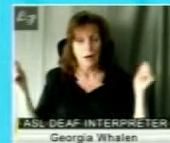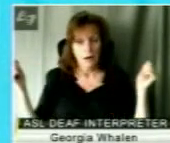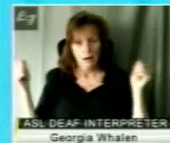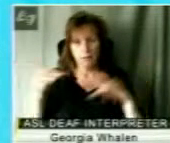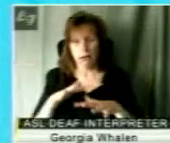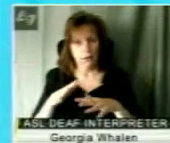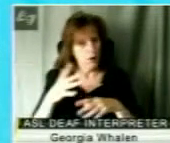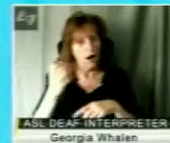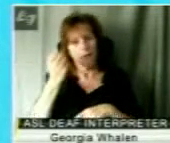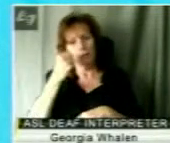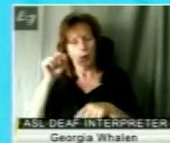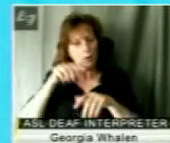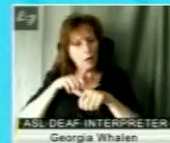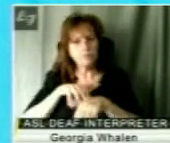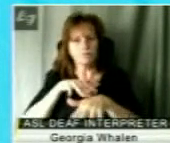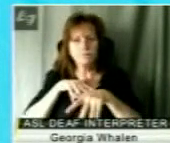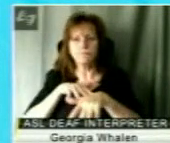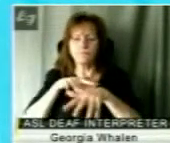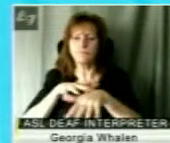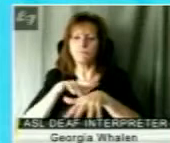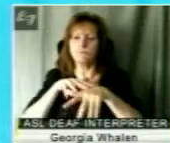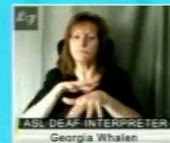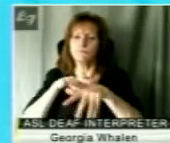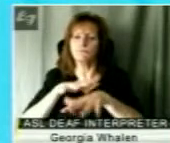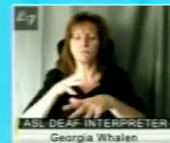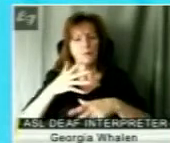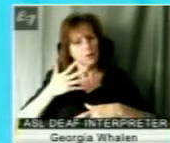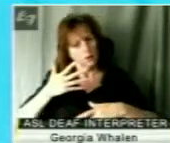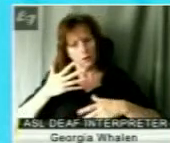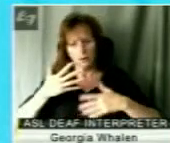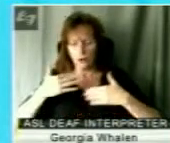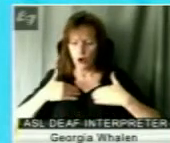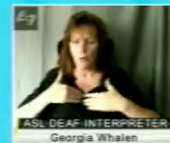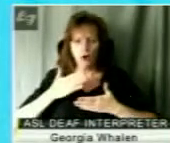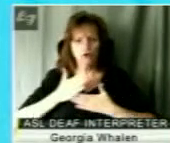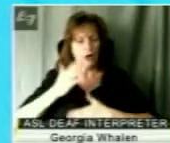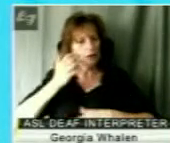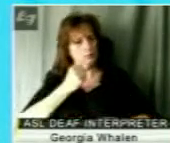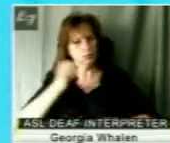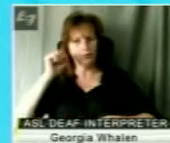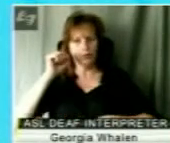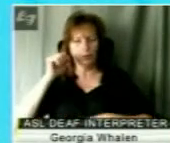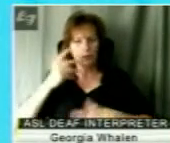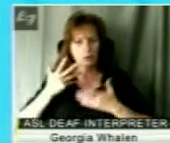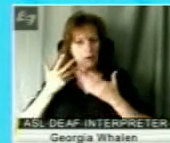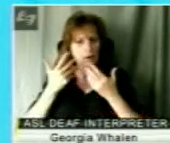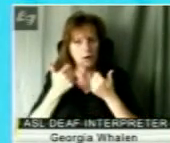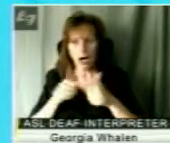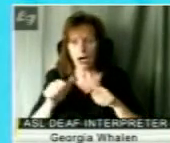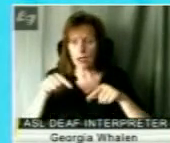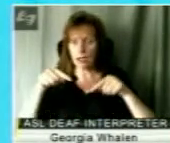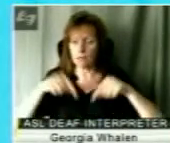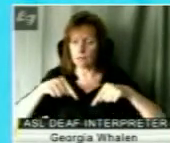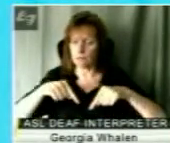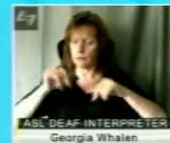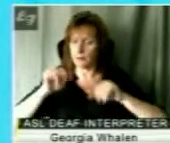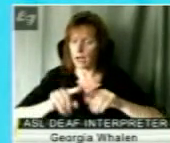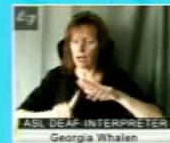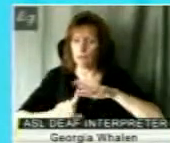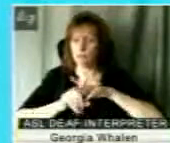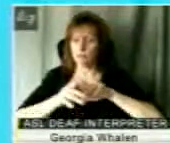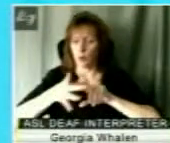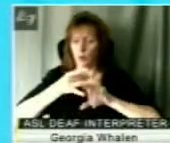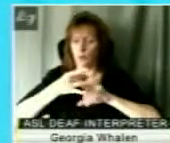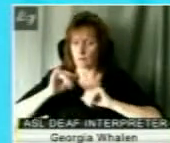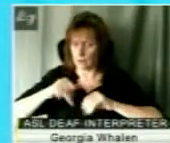together and demonstrating. Are there any cases linked to that? That, thanks, Sam. No,